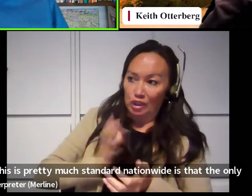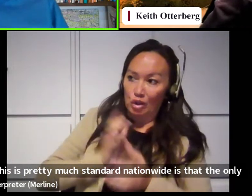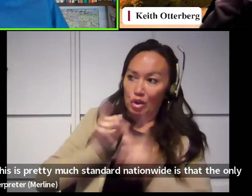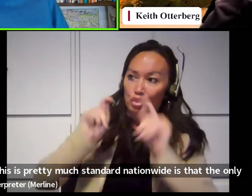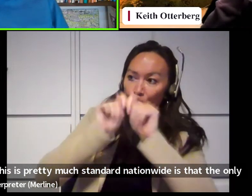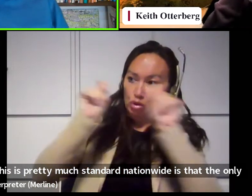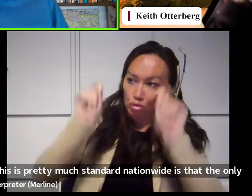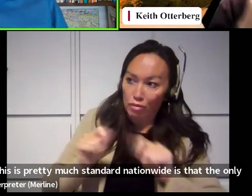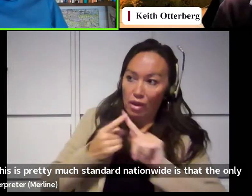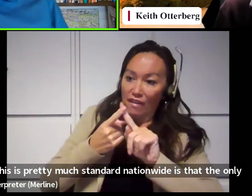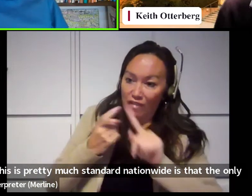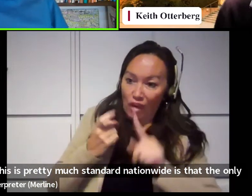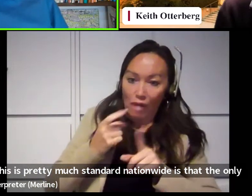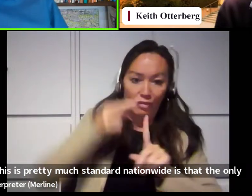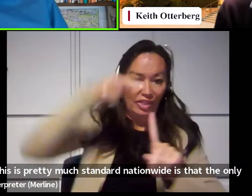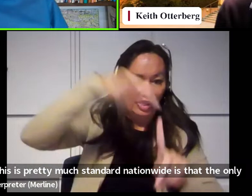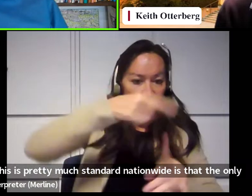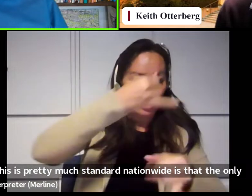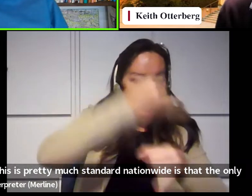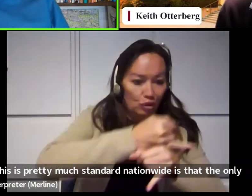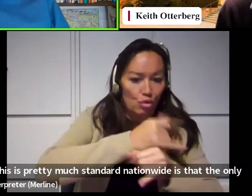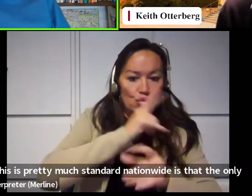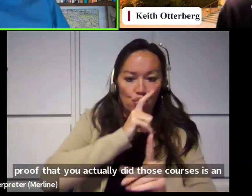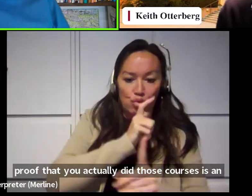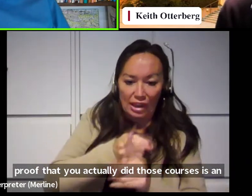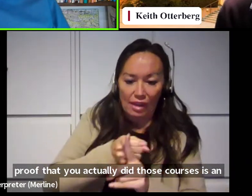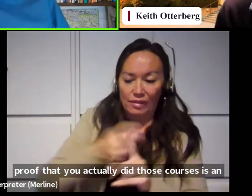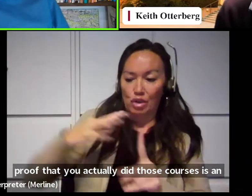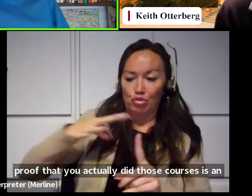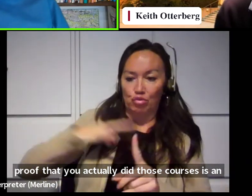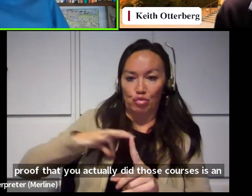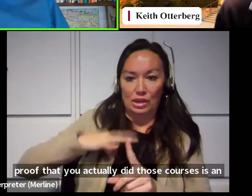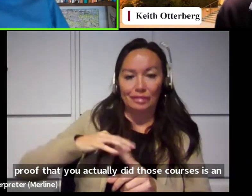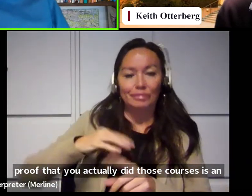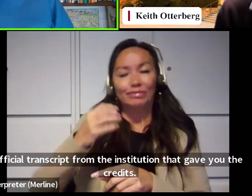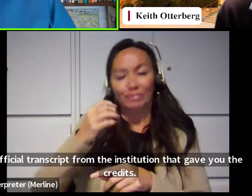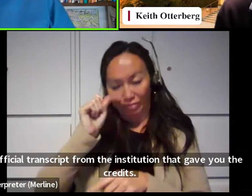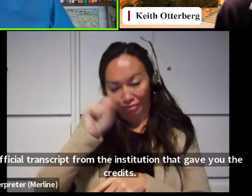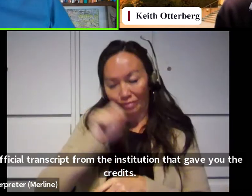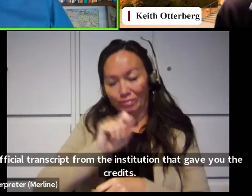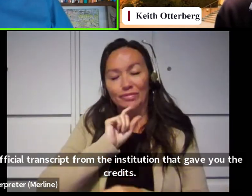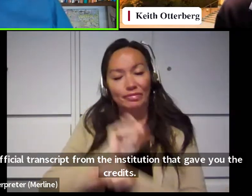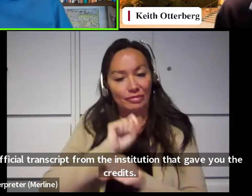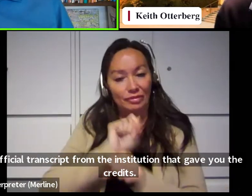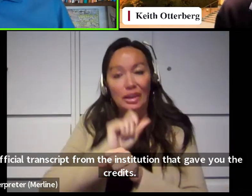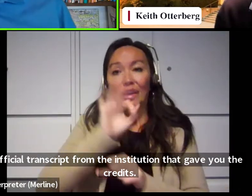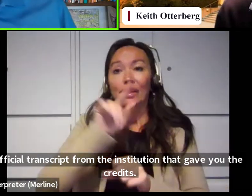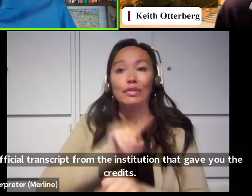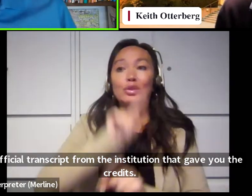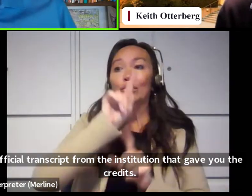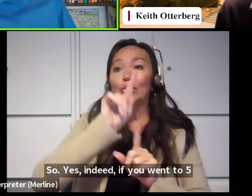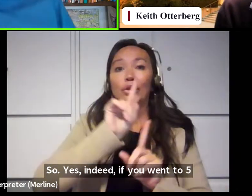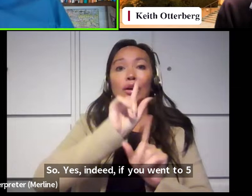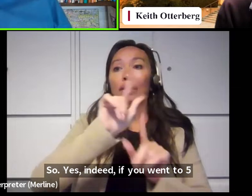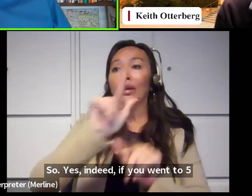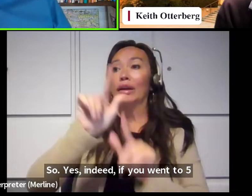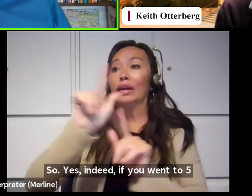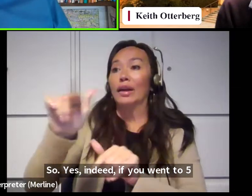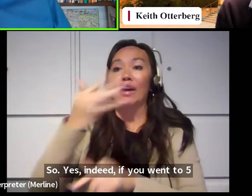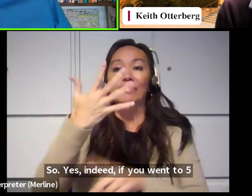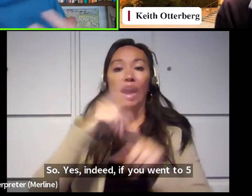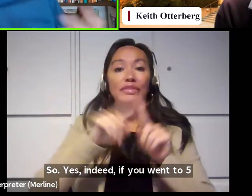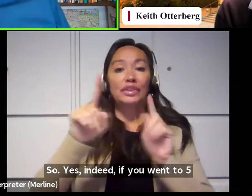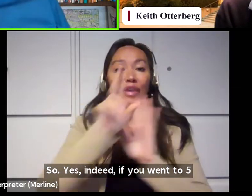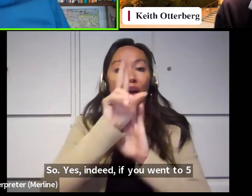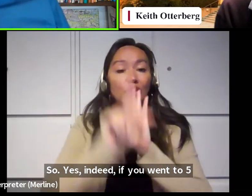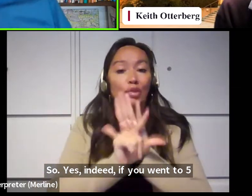the institution that gave you the credits. So yes, indeed, if you went to 5 undergraduate